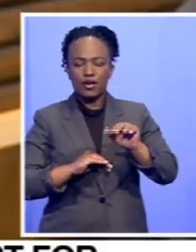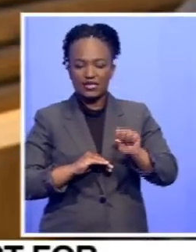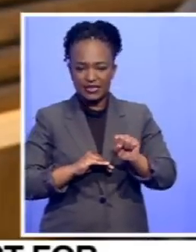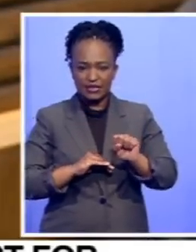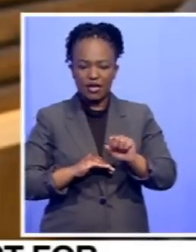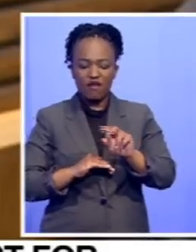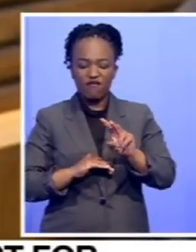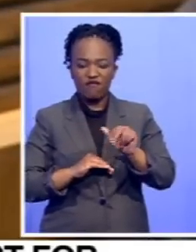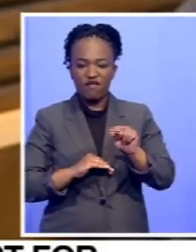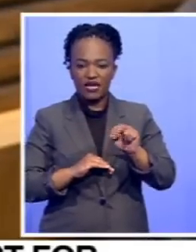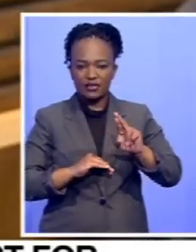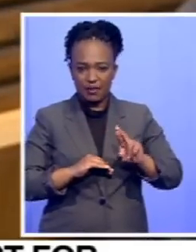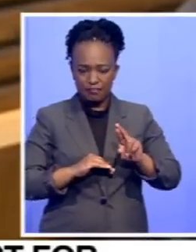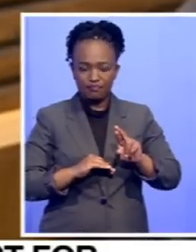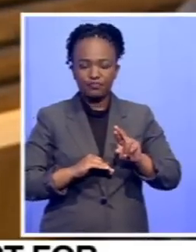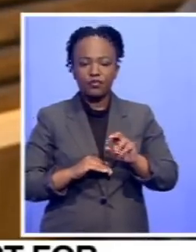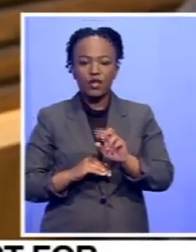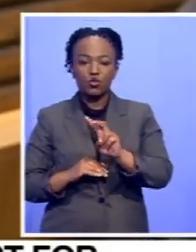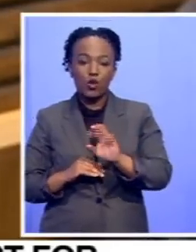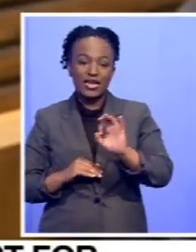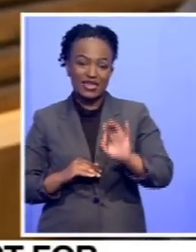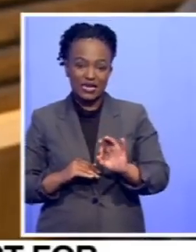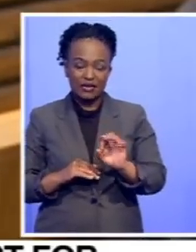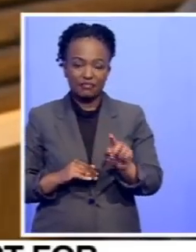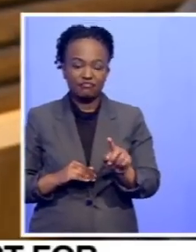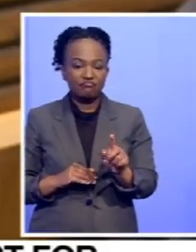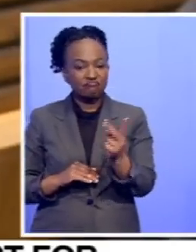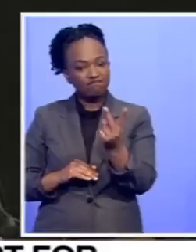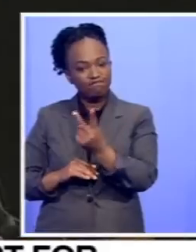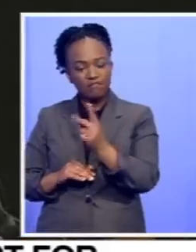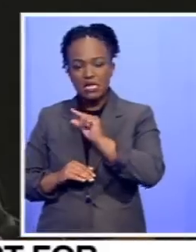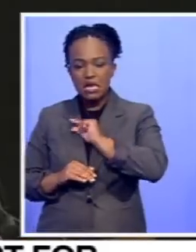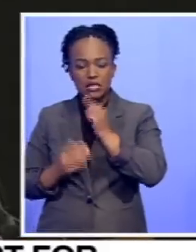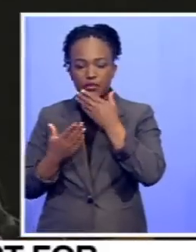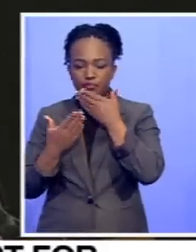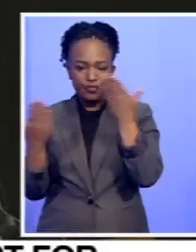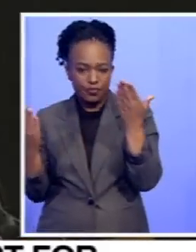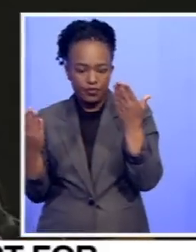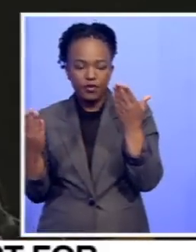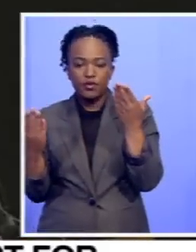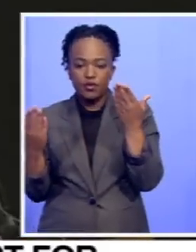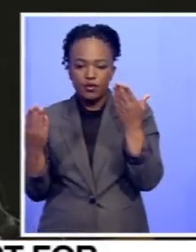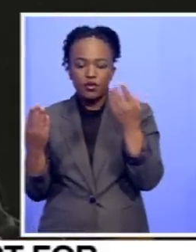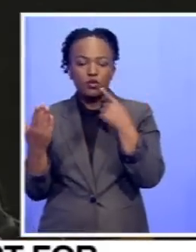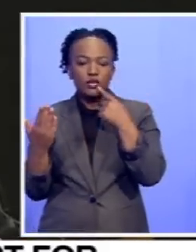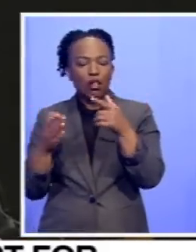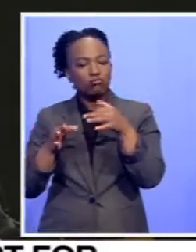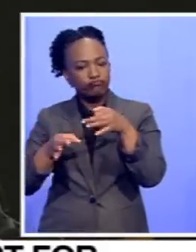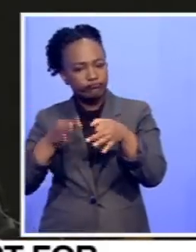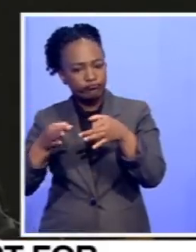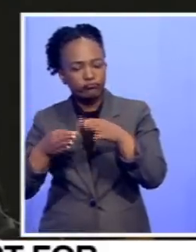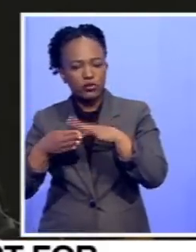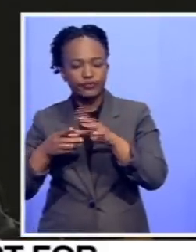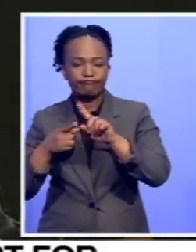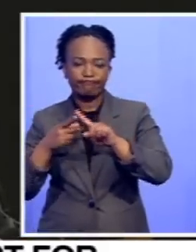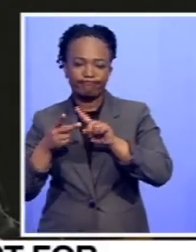him. 23. Both of the accused pleaded not guilty. The basis upon which they did so was one of justification. Both